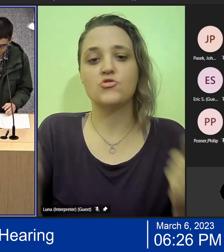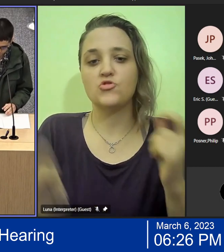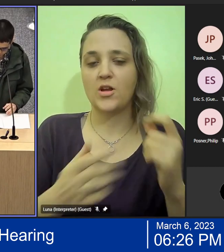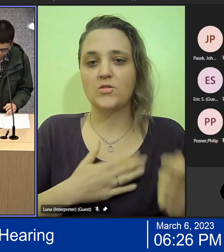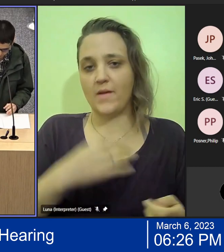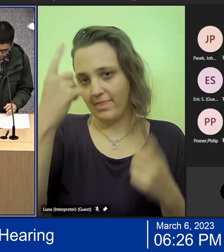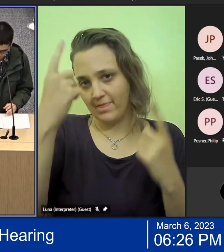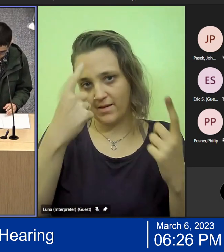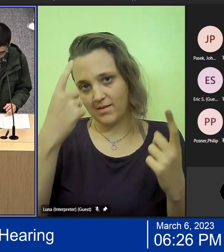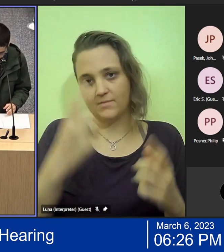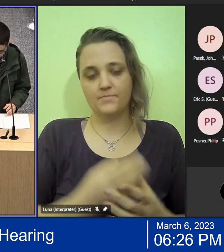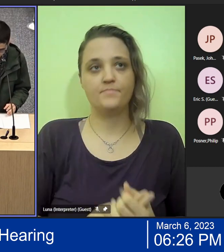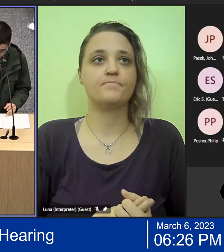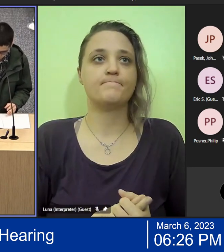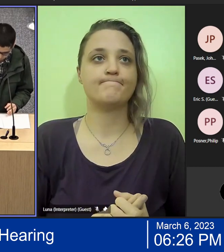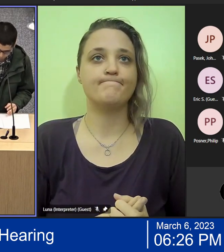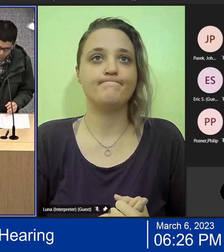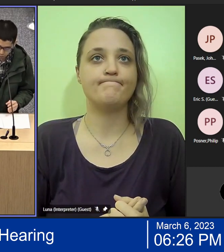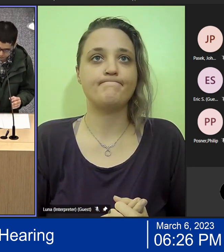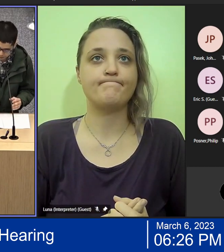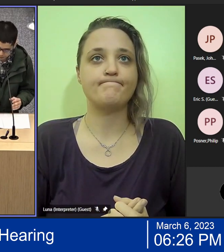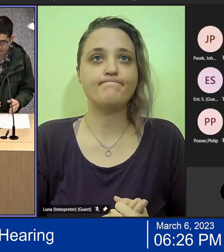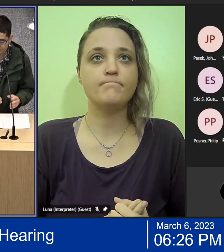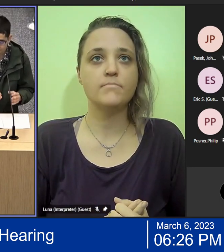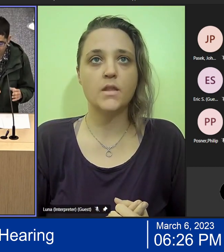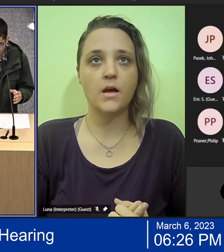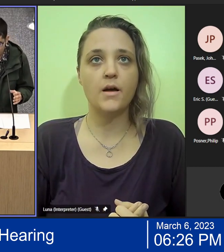marvelous that they changed my way of thinking.